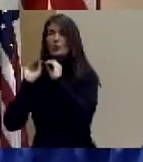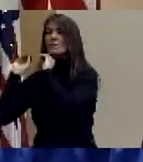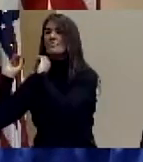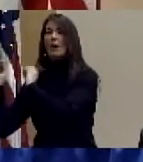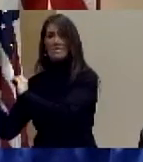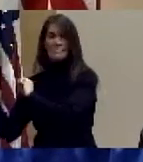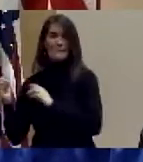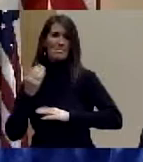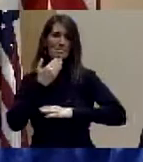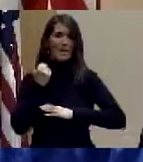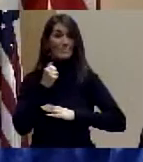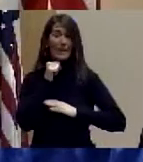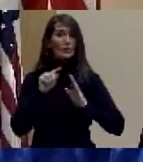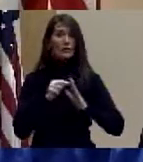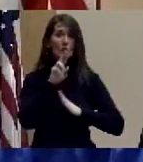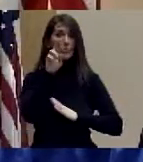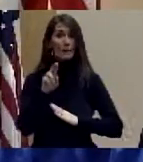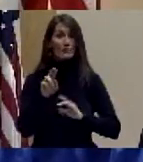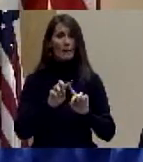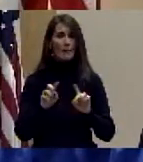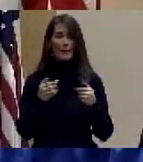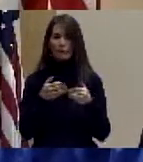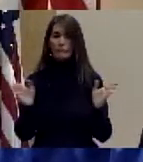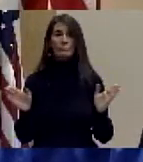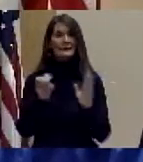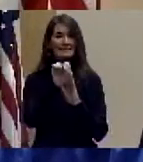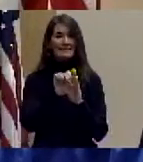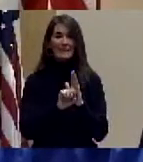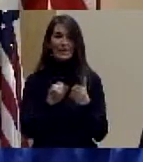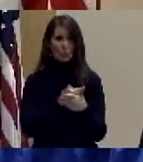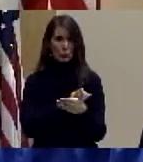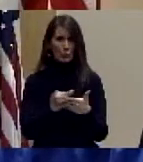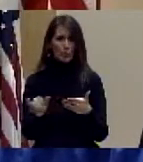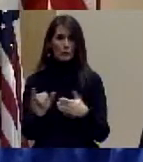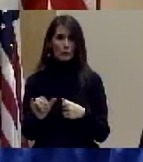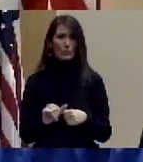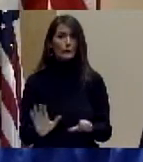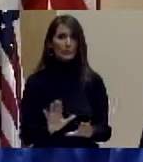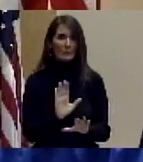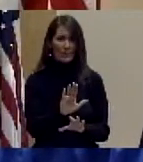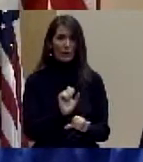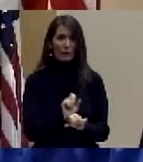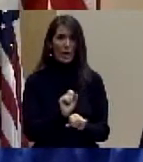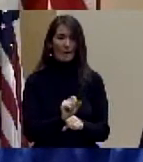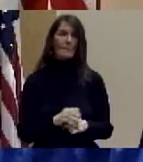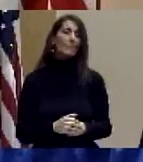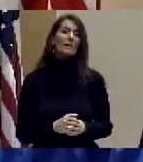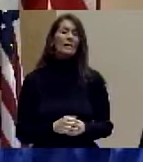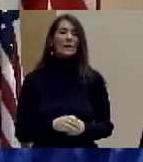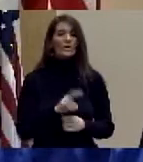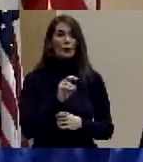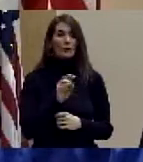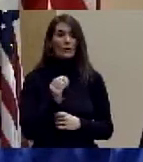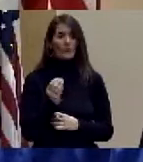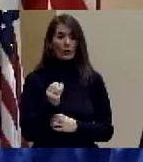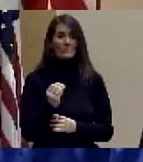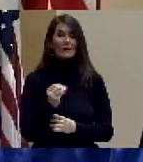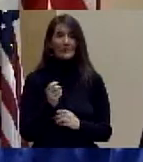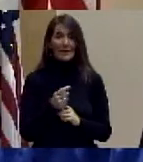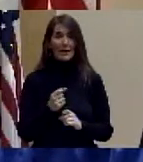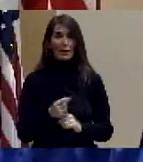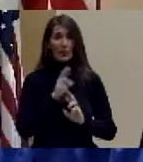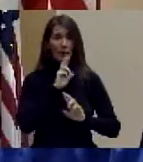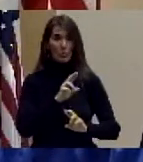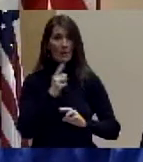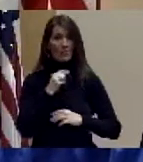just in the Rochester area, but throughout the state of New York. The recently issued 2014 annual report of the police